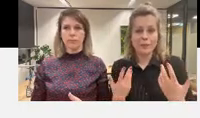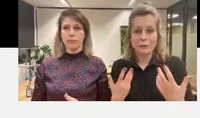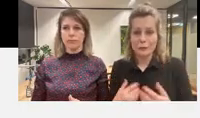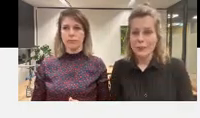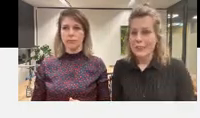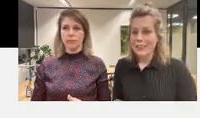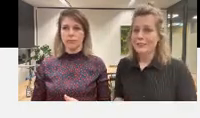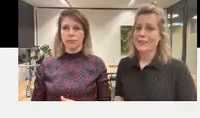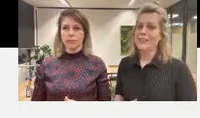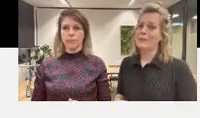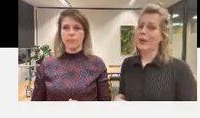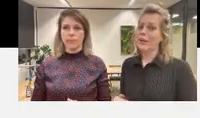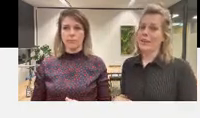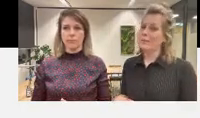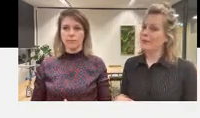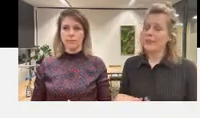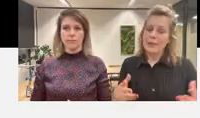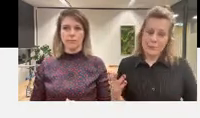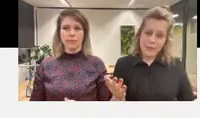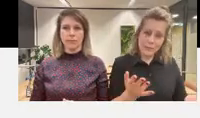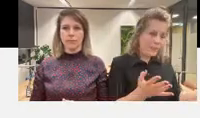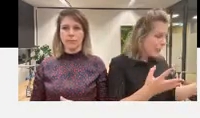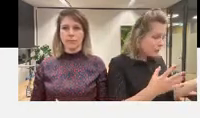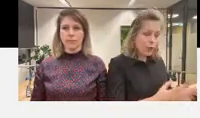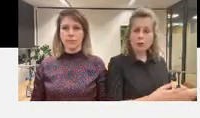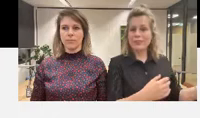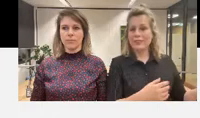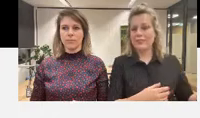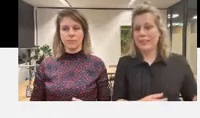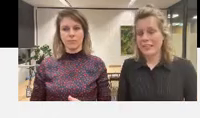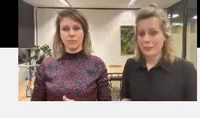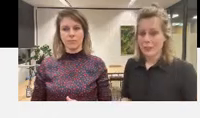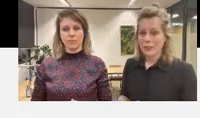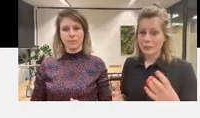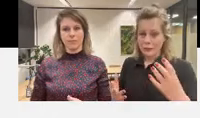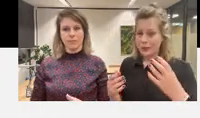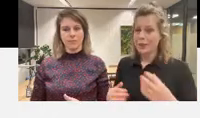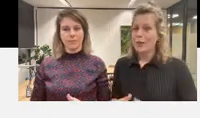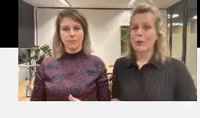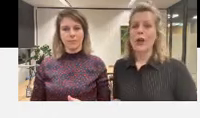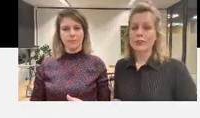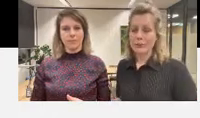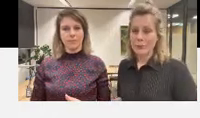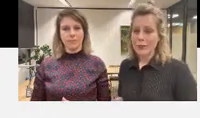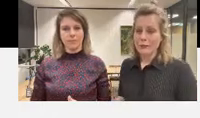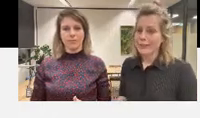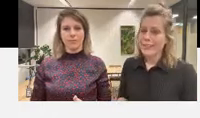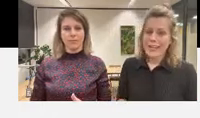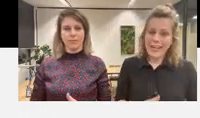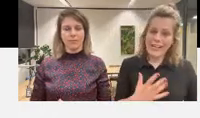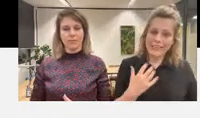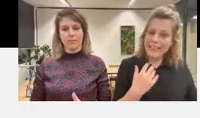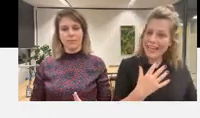it's me who gives the EMDR therapy. Maybe Rose is in the next morning for the prolonged